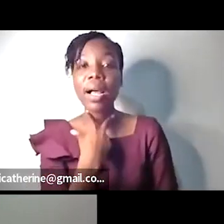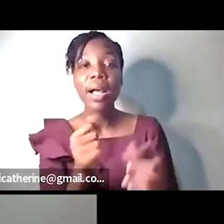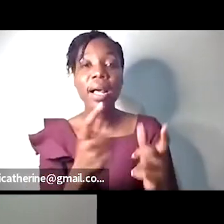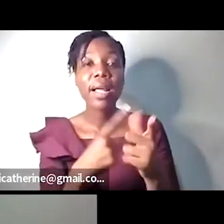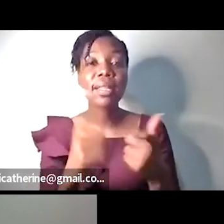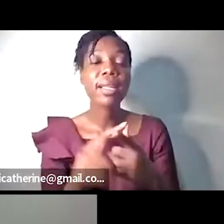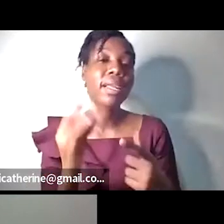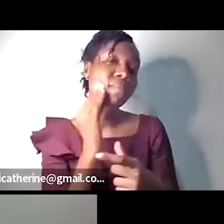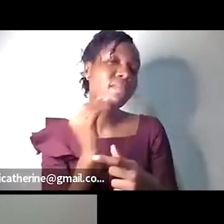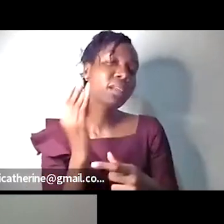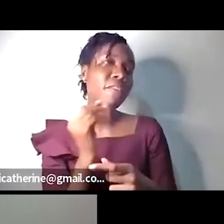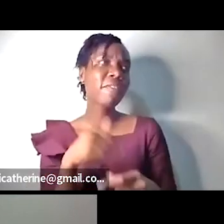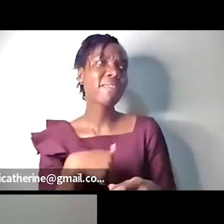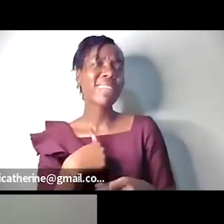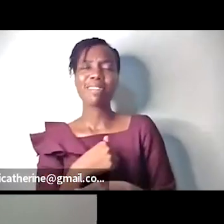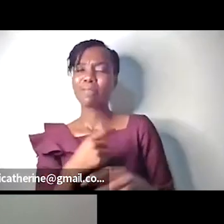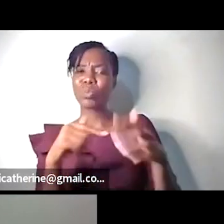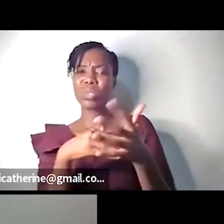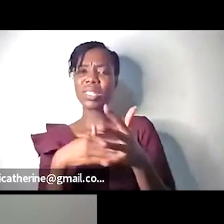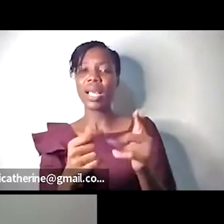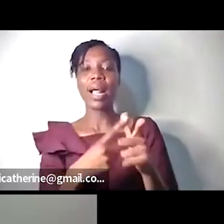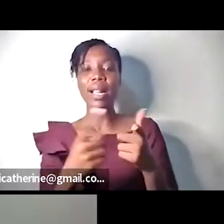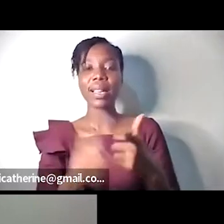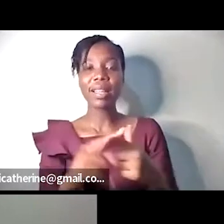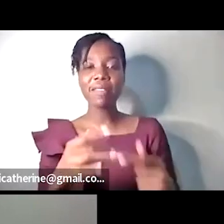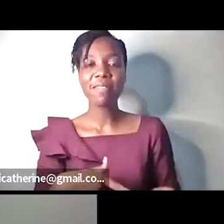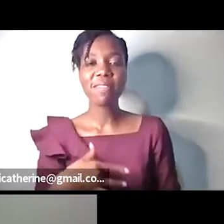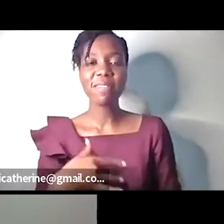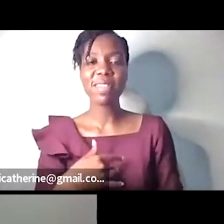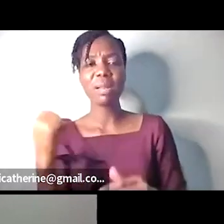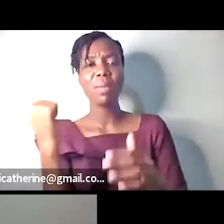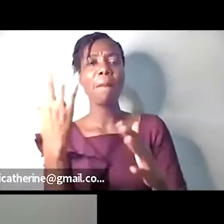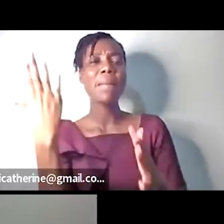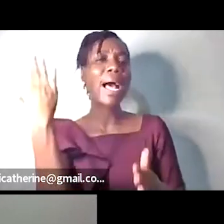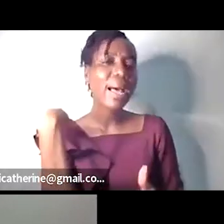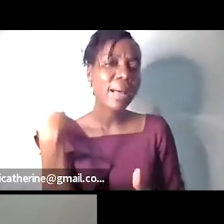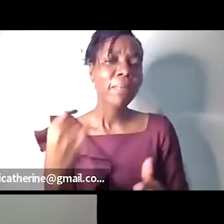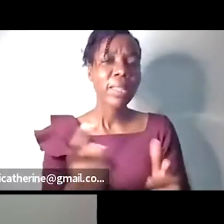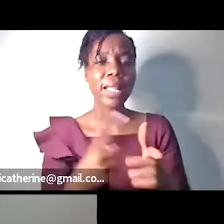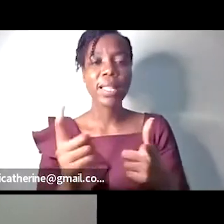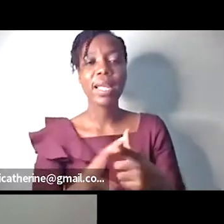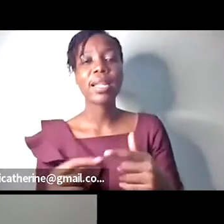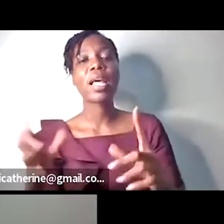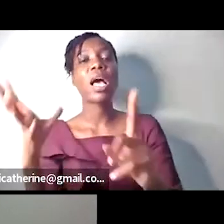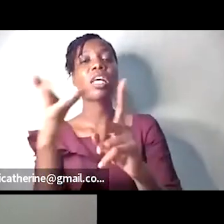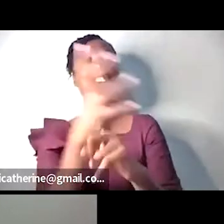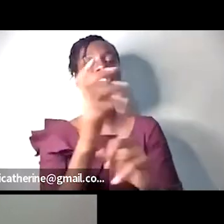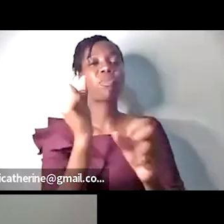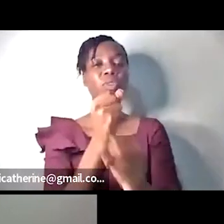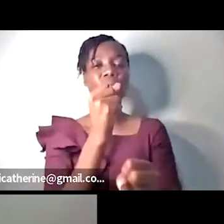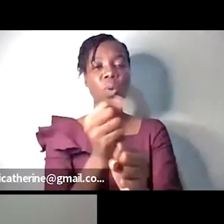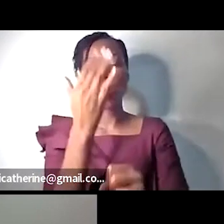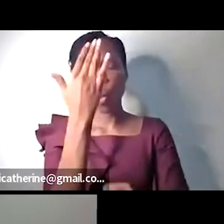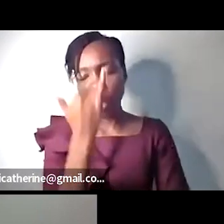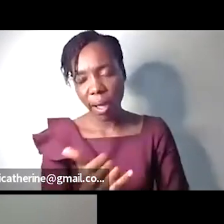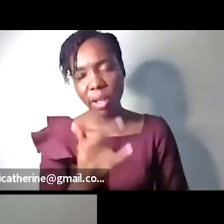paralysis, you will have self-doubt and self-sabotage, you will achieve nothing because of your